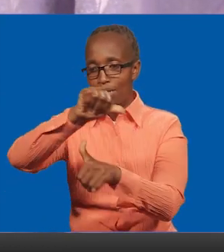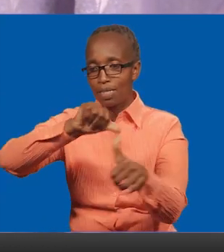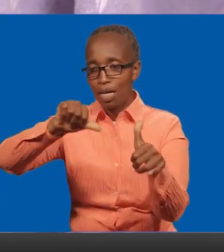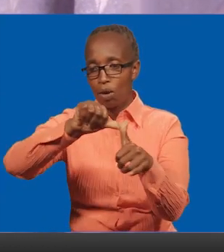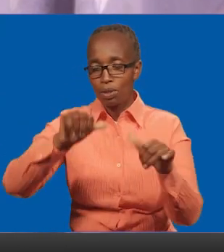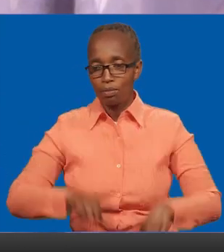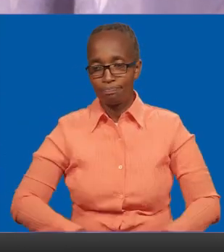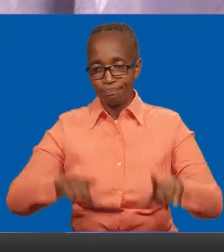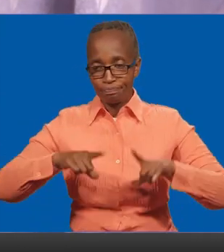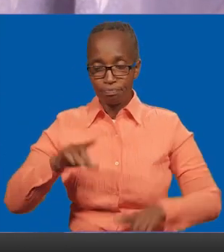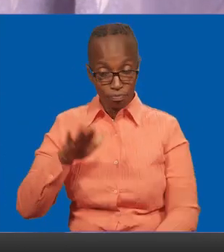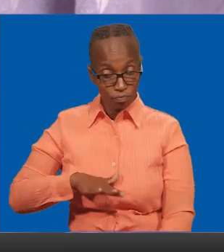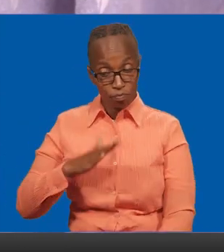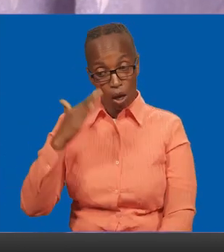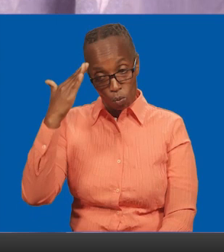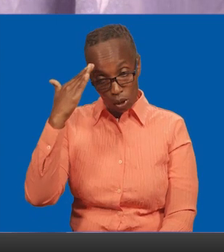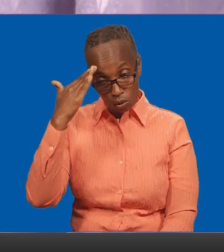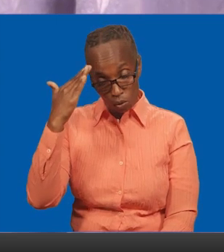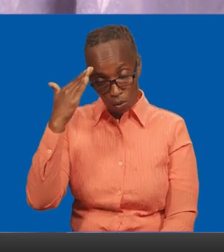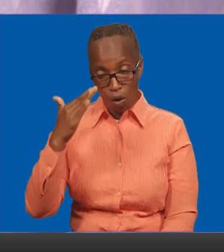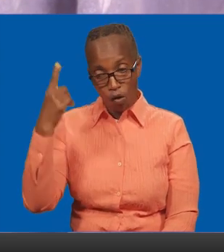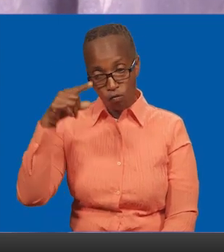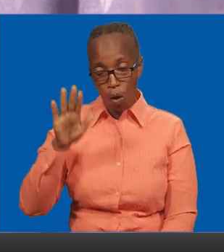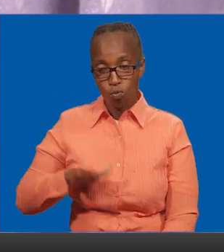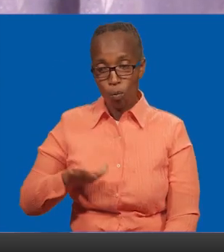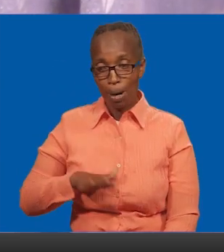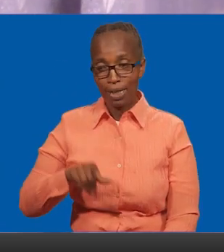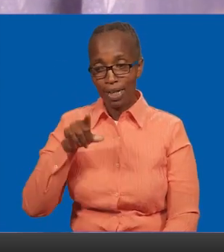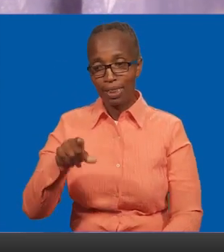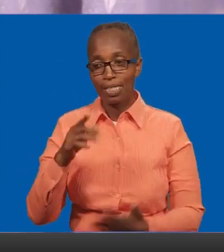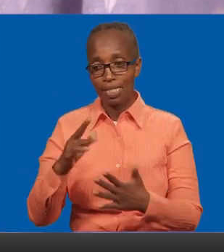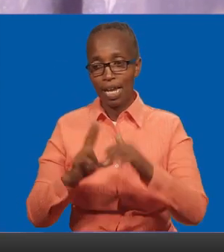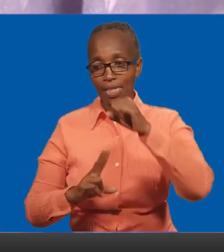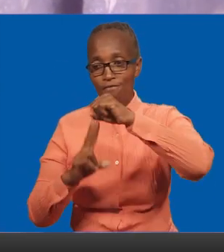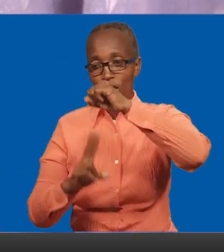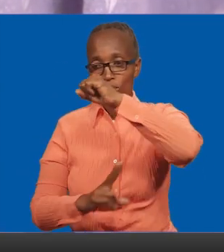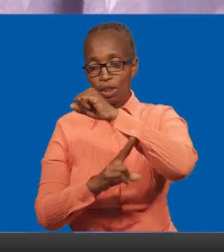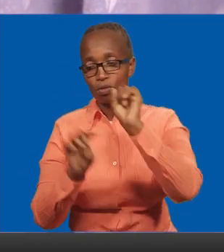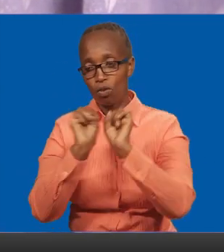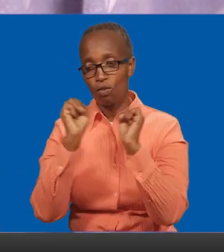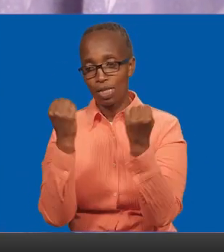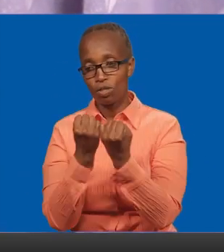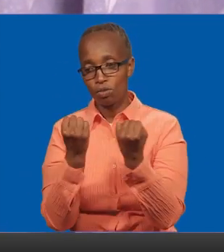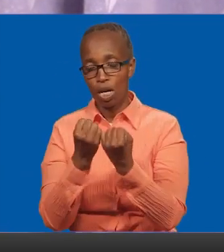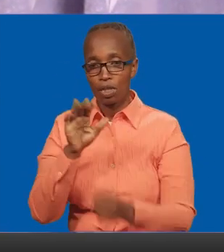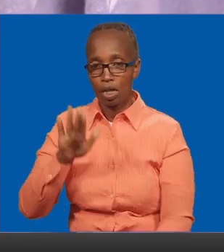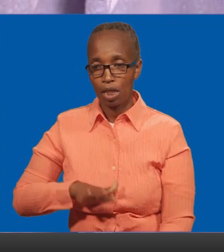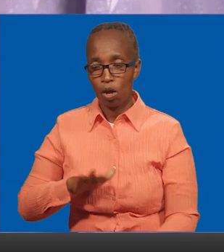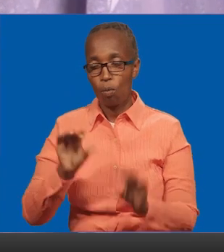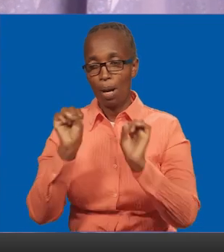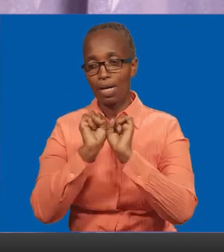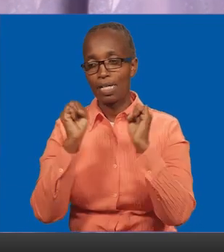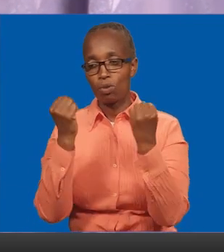issues that surround the life of women. We know a woman is the pillar of the